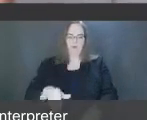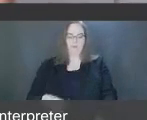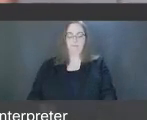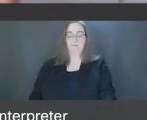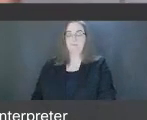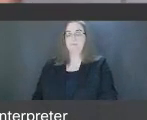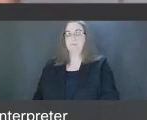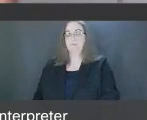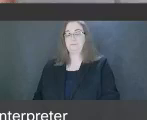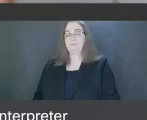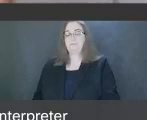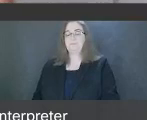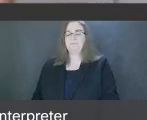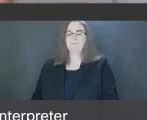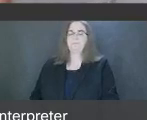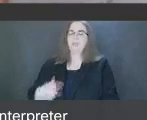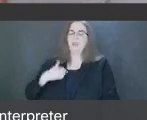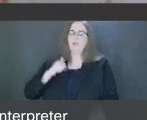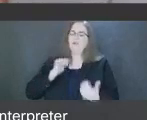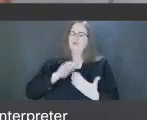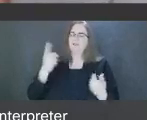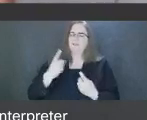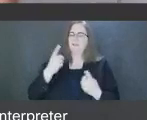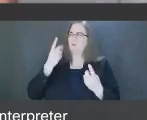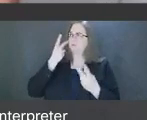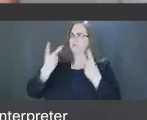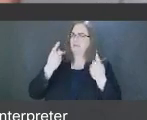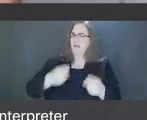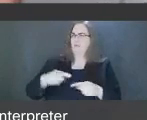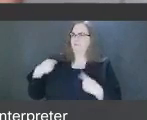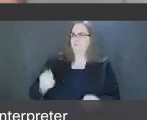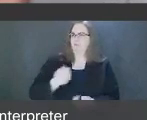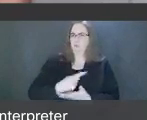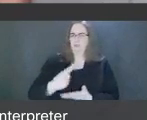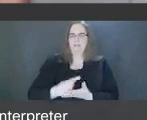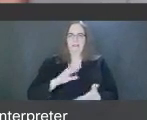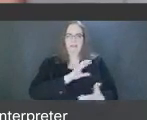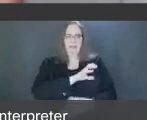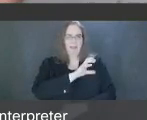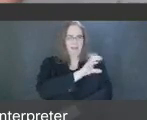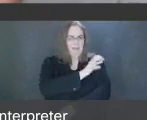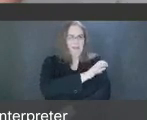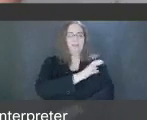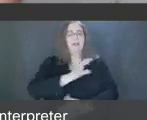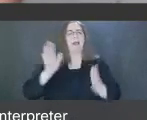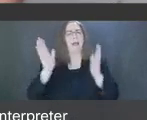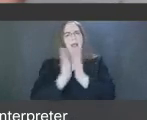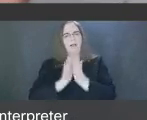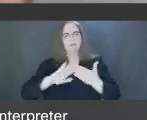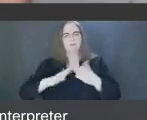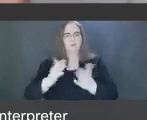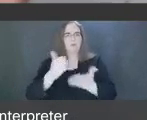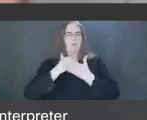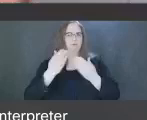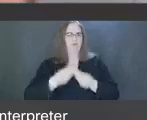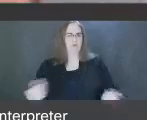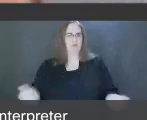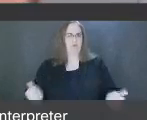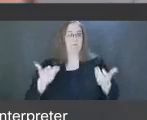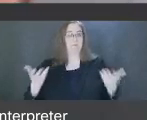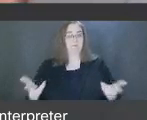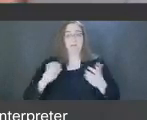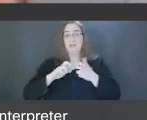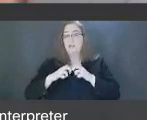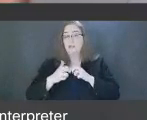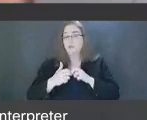seen over the last few weeks at our clinics and ask our community's help to resolve this. The issue